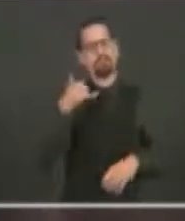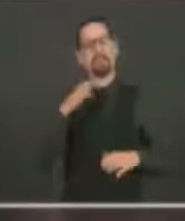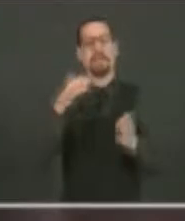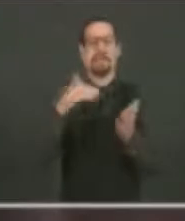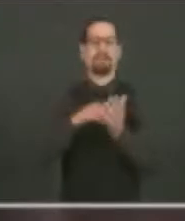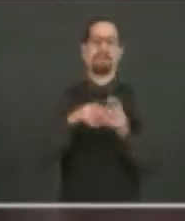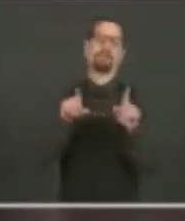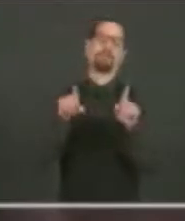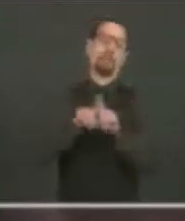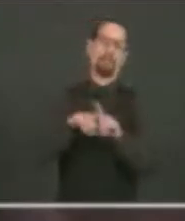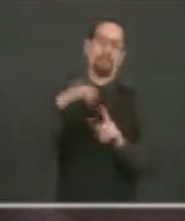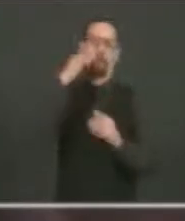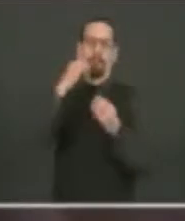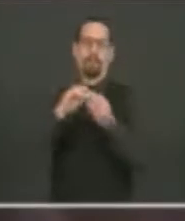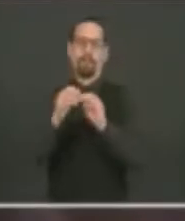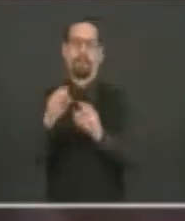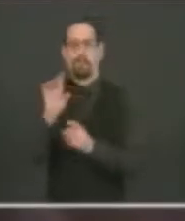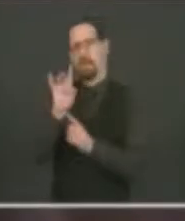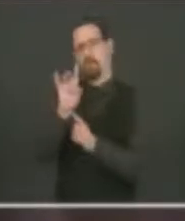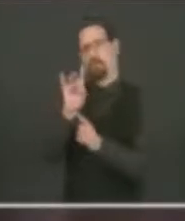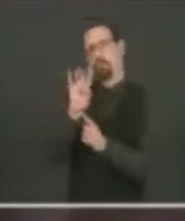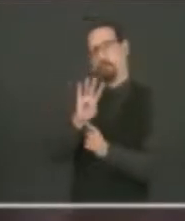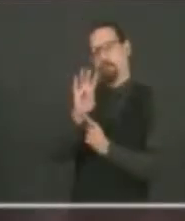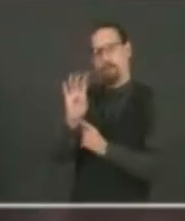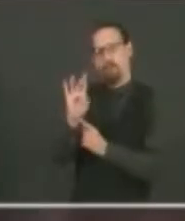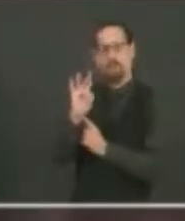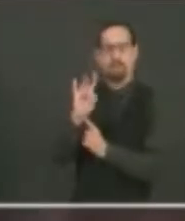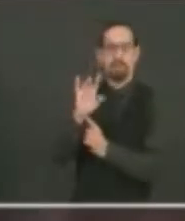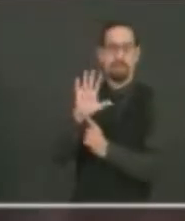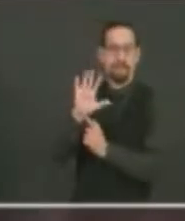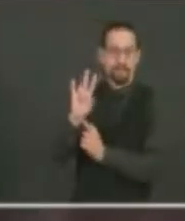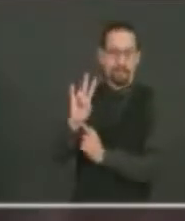you call to schedule a test,